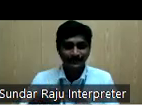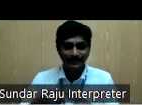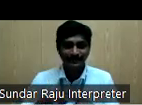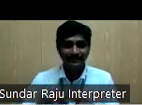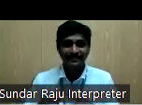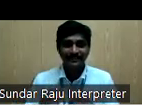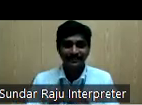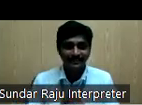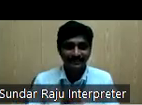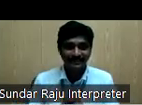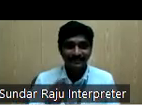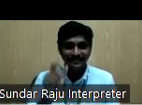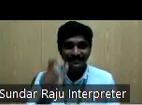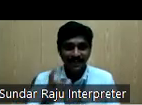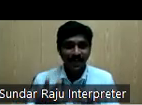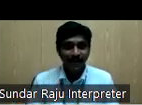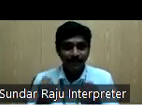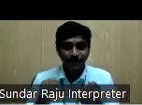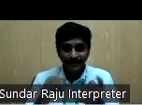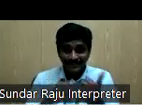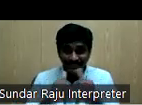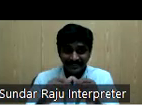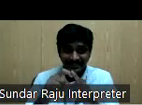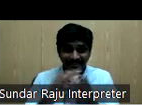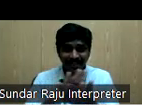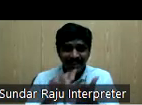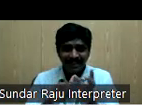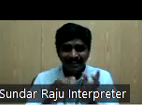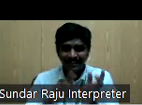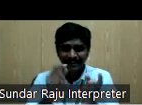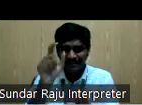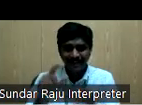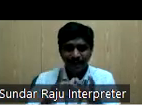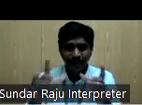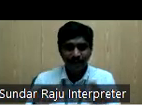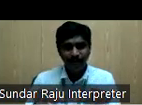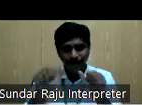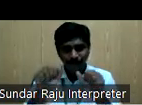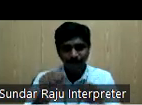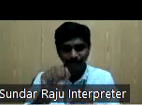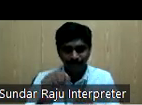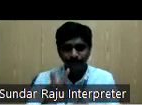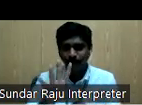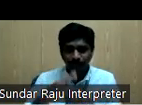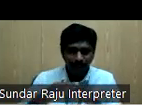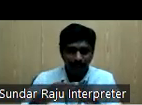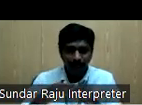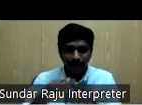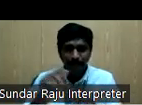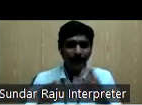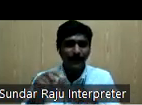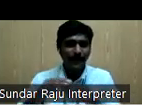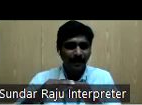Sadhana, a nonprofit based in Hyderabad, which serves more than 225 people, young adults and children with